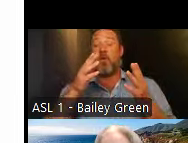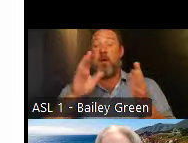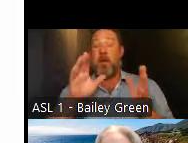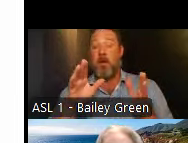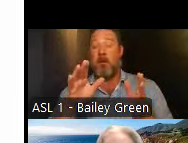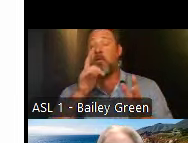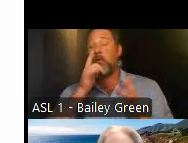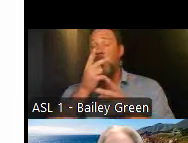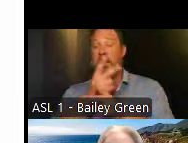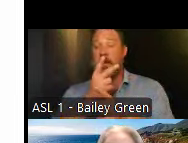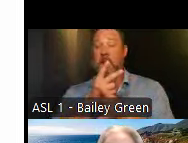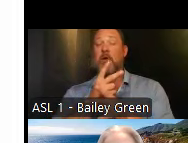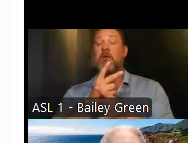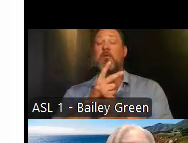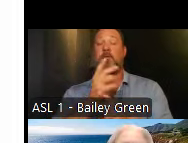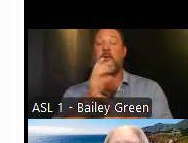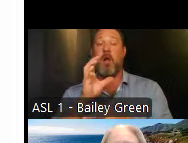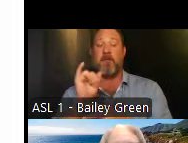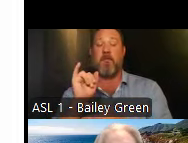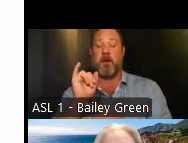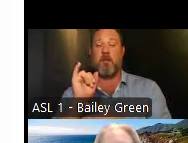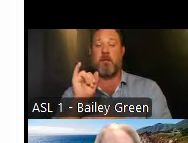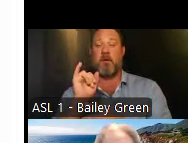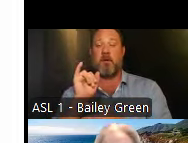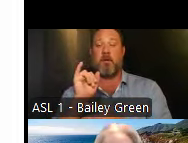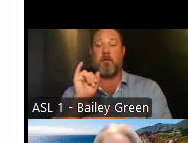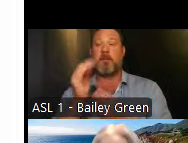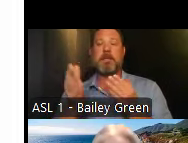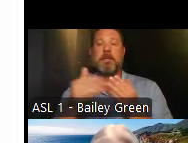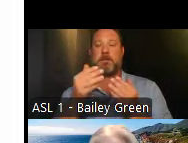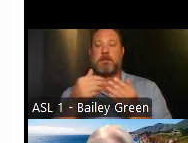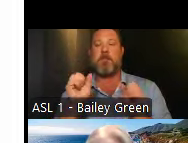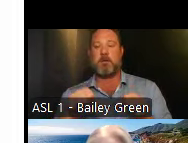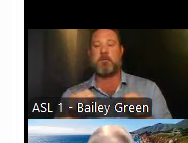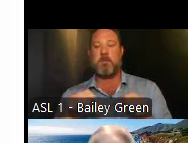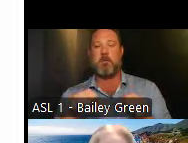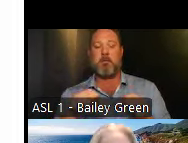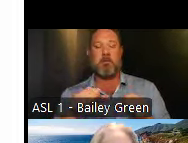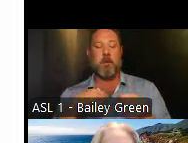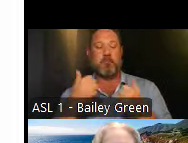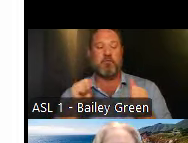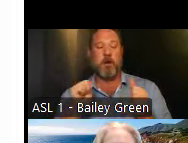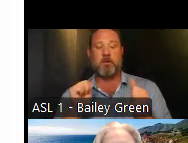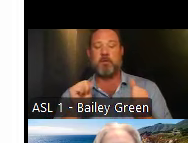caring for someone with a cognitive impairment, like, let's just try to make this as easy for them as possible, is what I'm trying to get at there. Because I